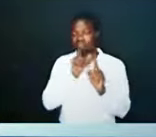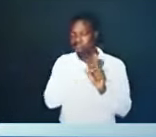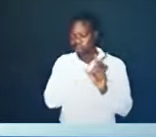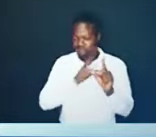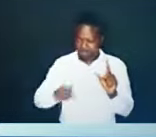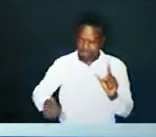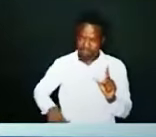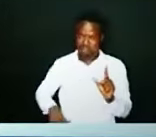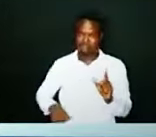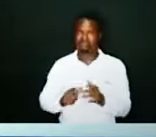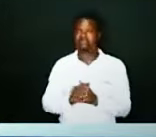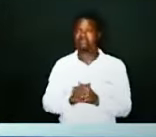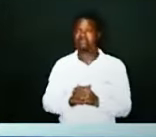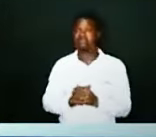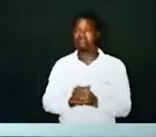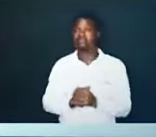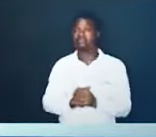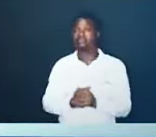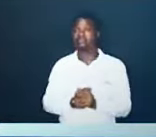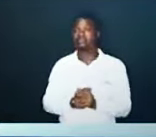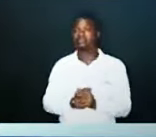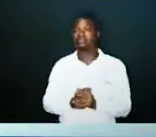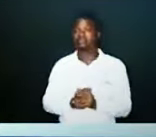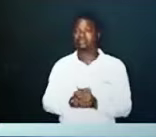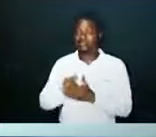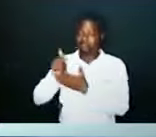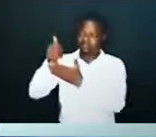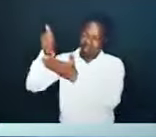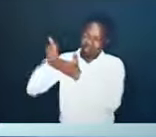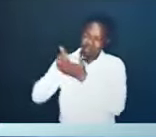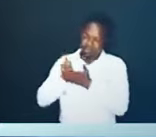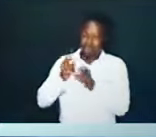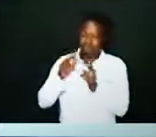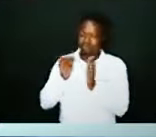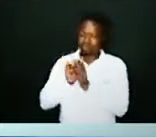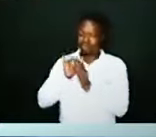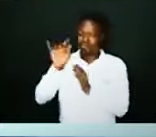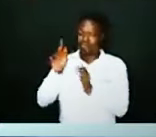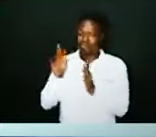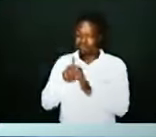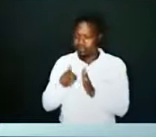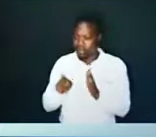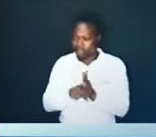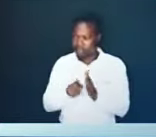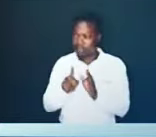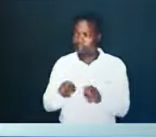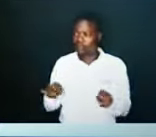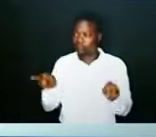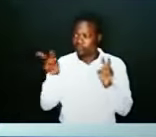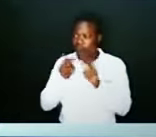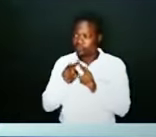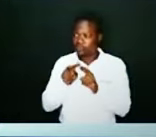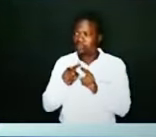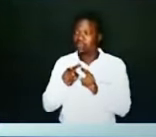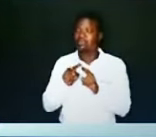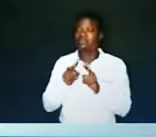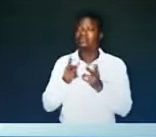Lord. Help us to carry the principles and values of your kingdom wherever we go.